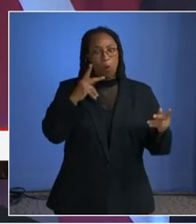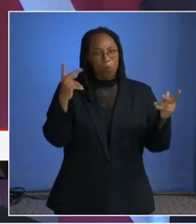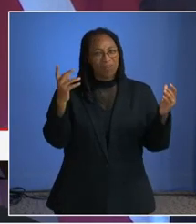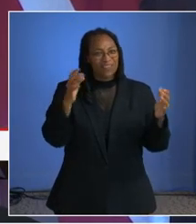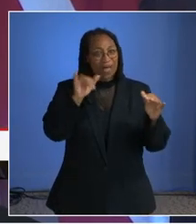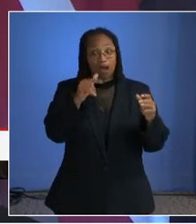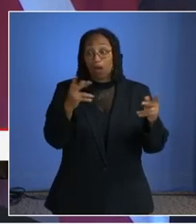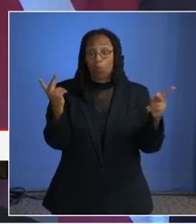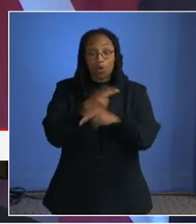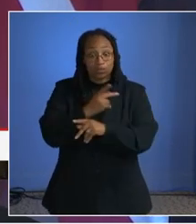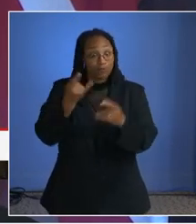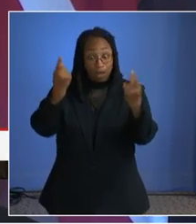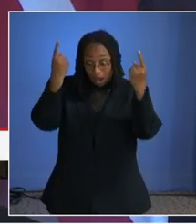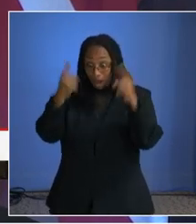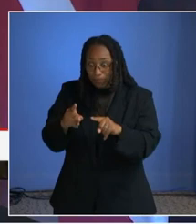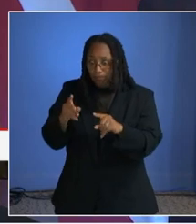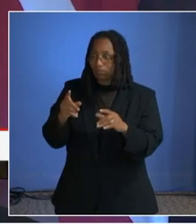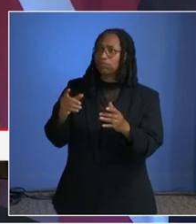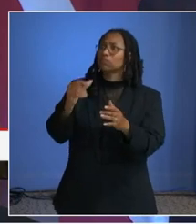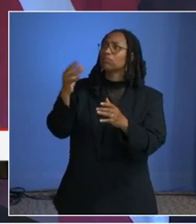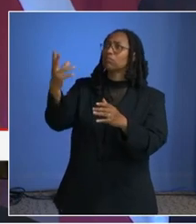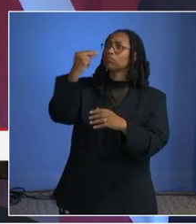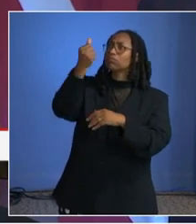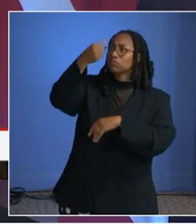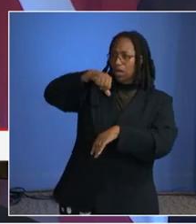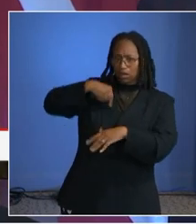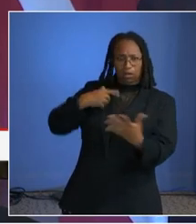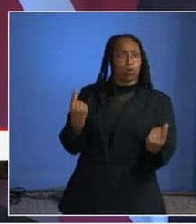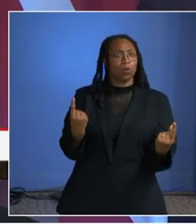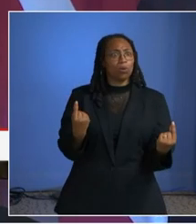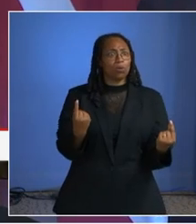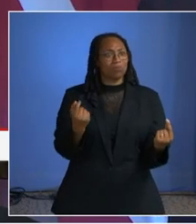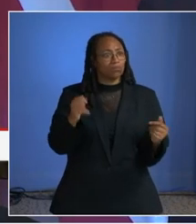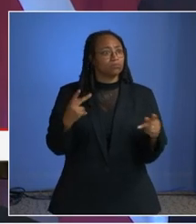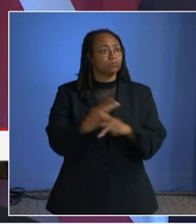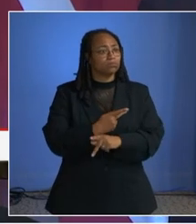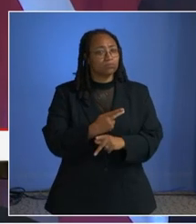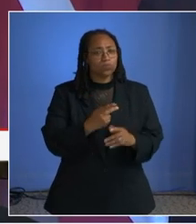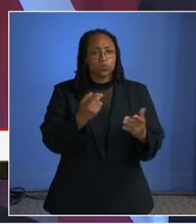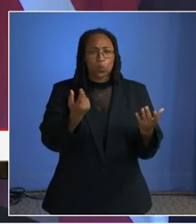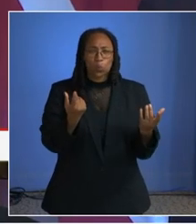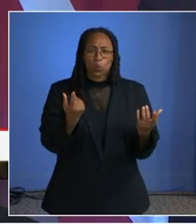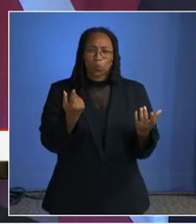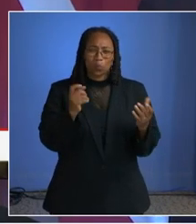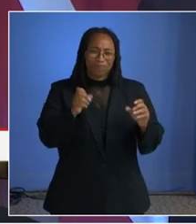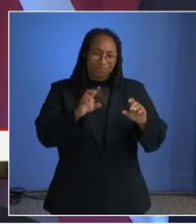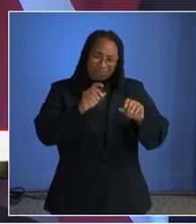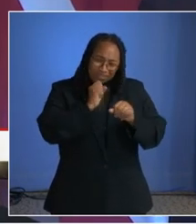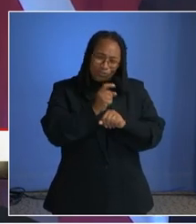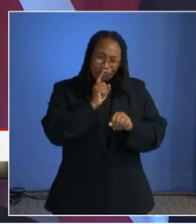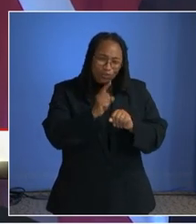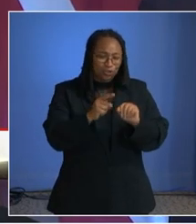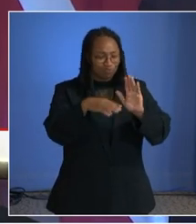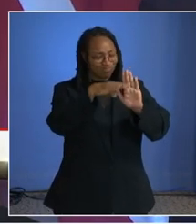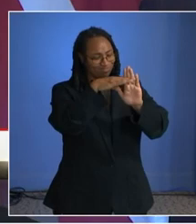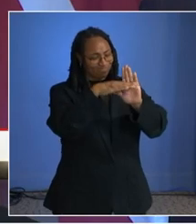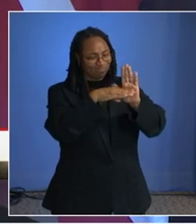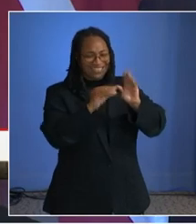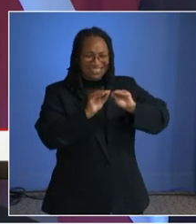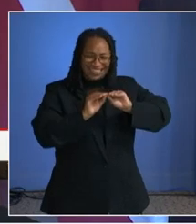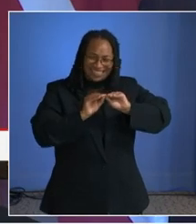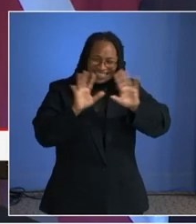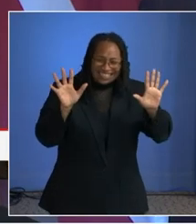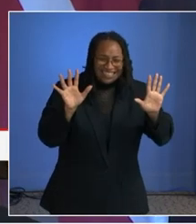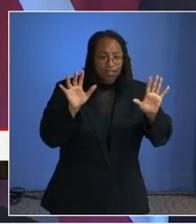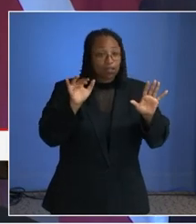the very clear message that we want to be a sexual harassment-free workplace. We have standards in place